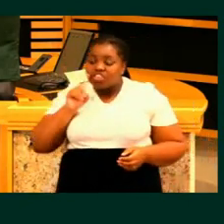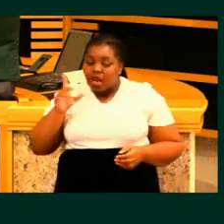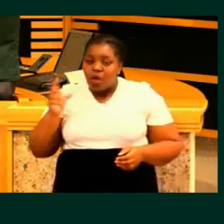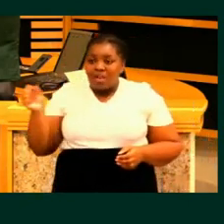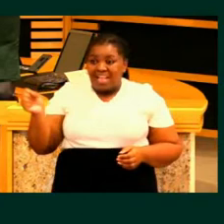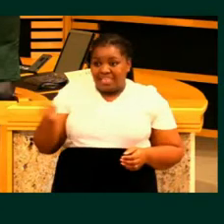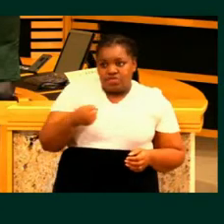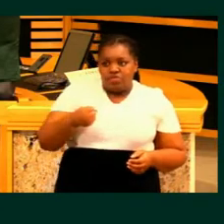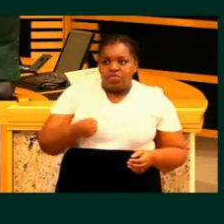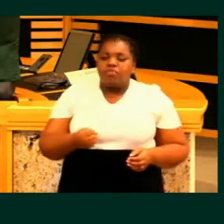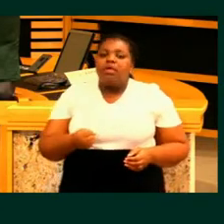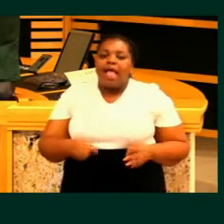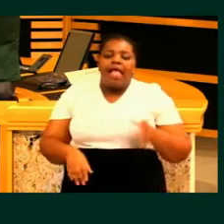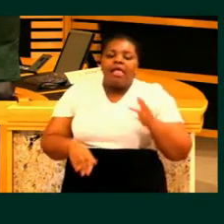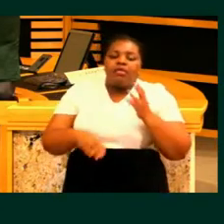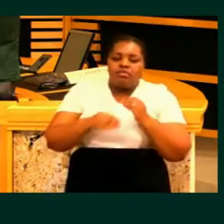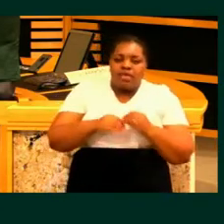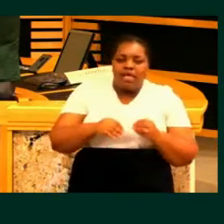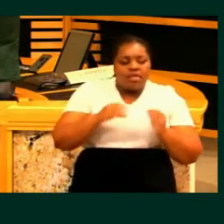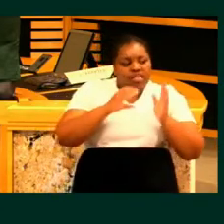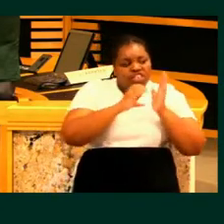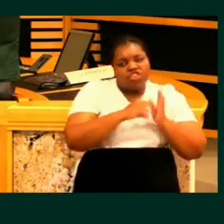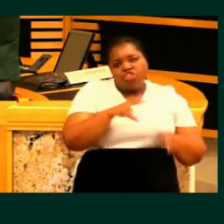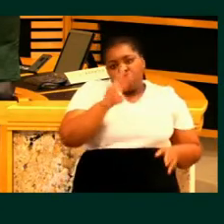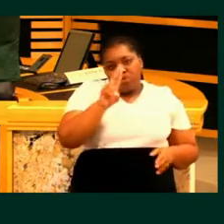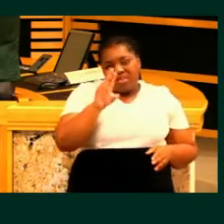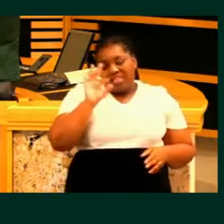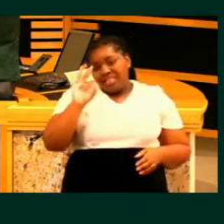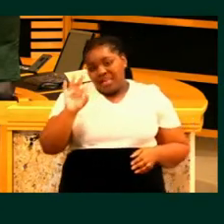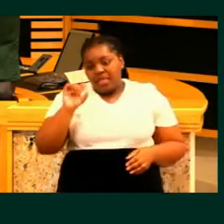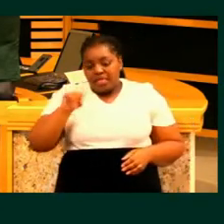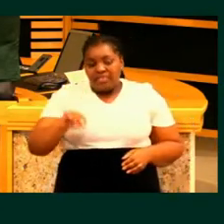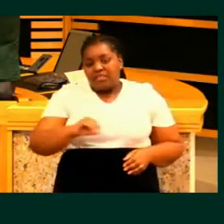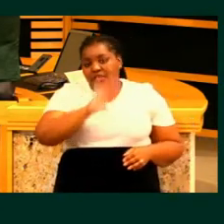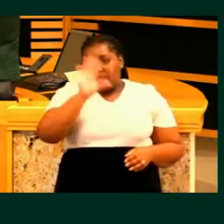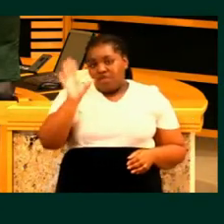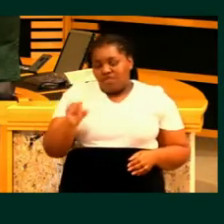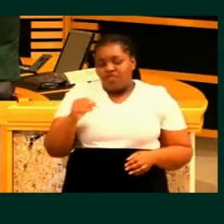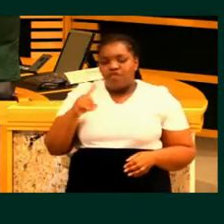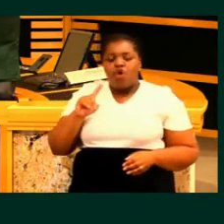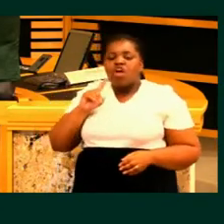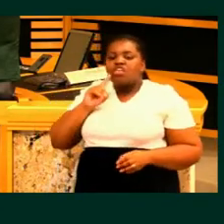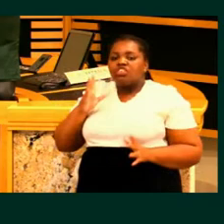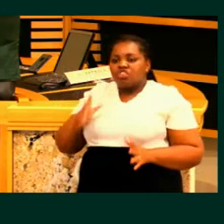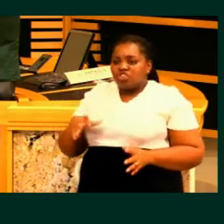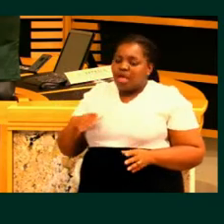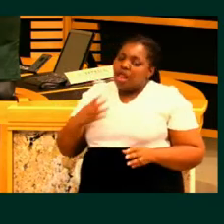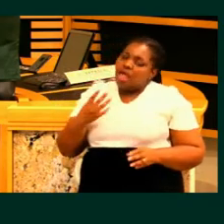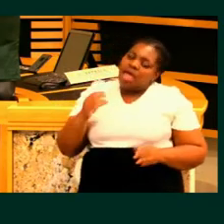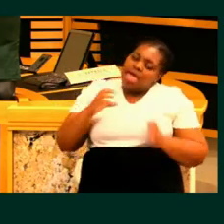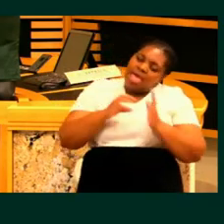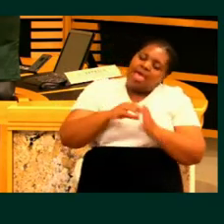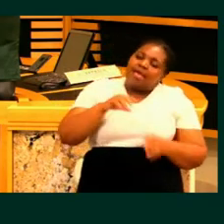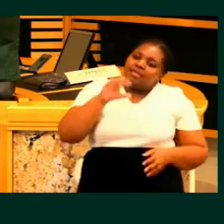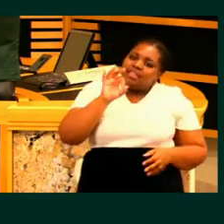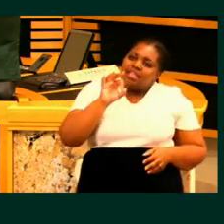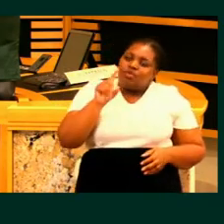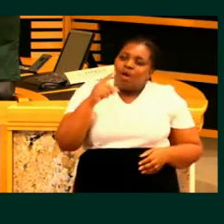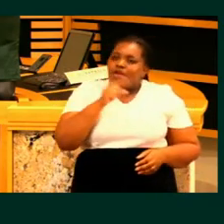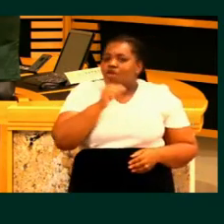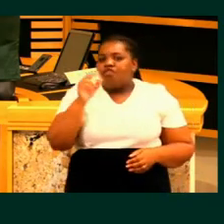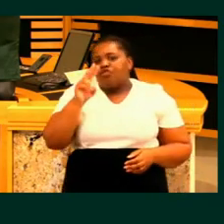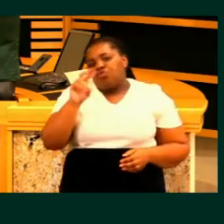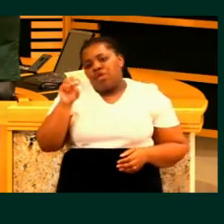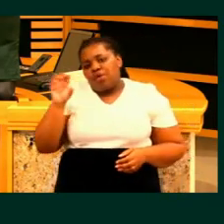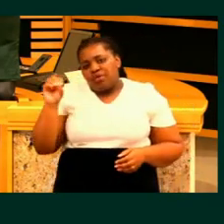additionally in terms of section 23 of the South African Council for educators act number 31 of 2000 the